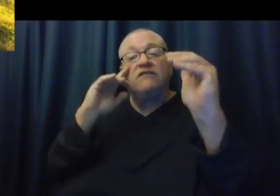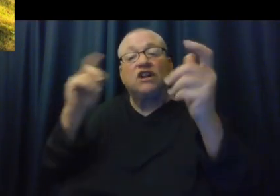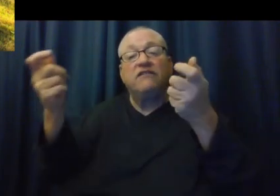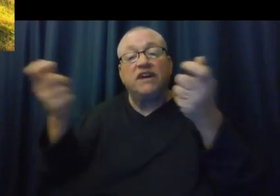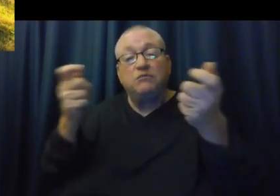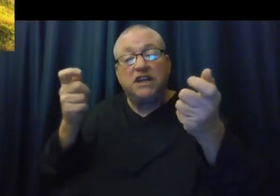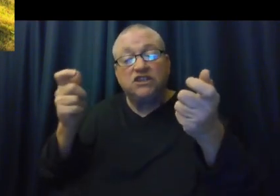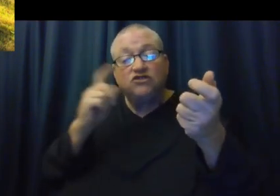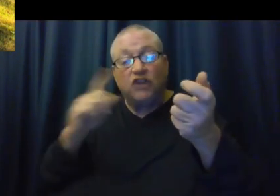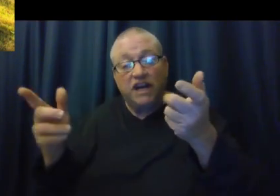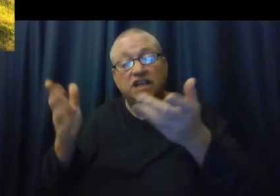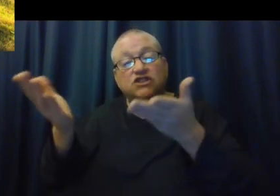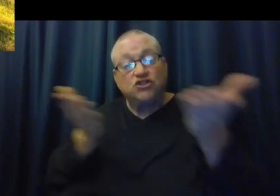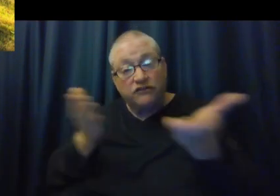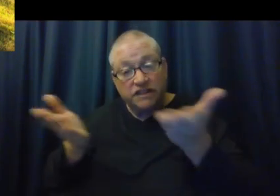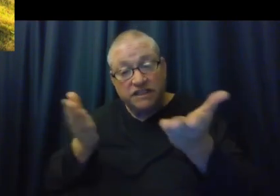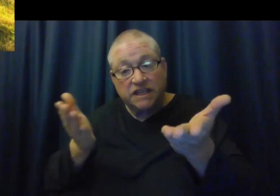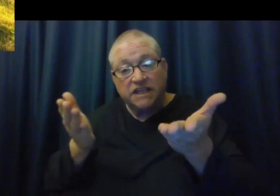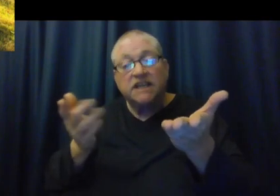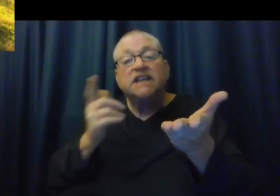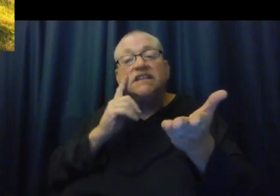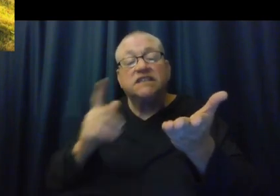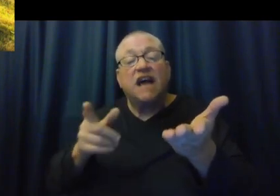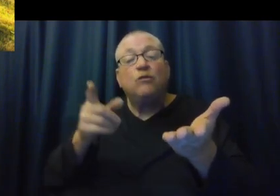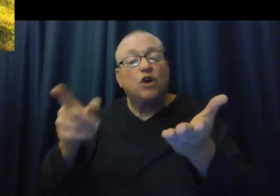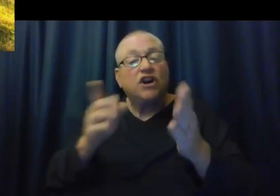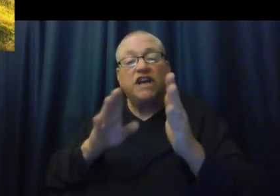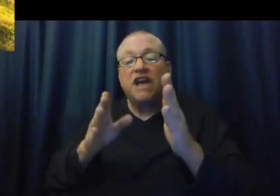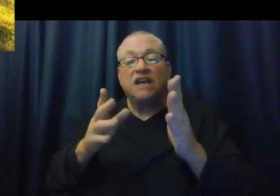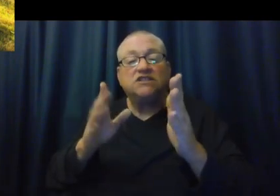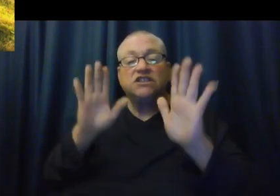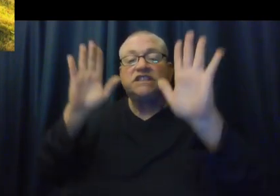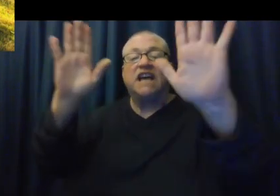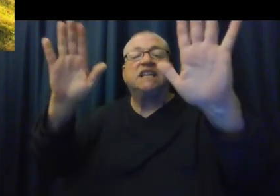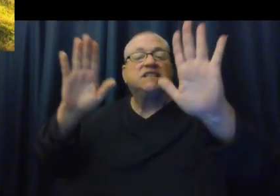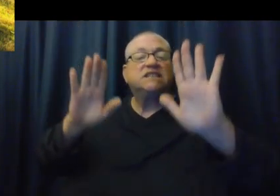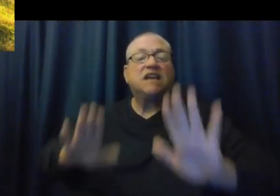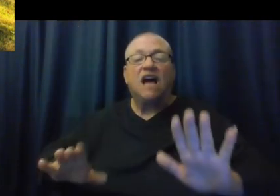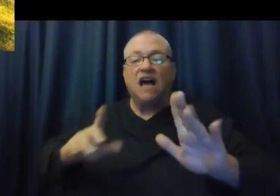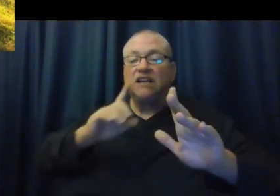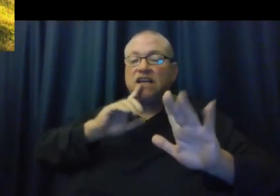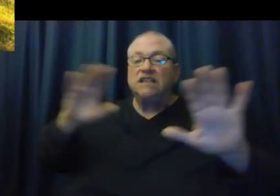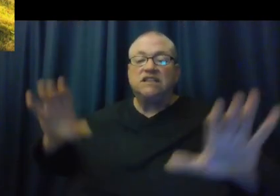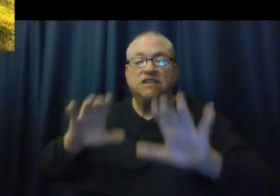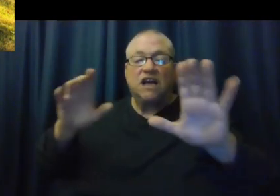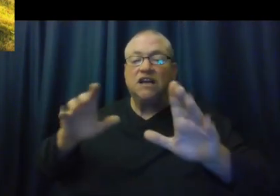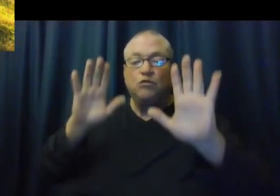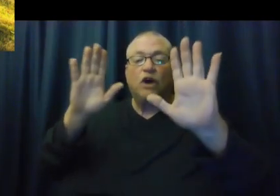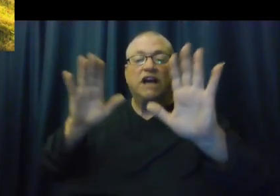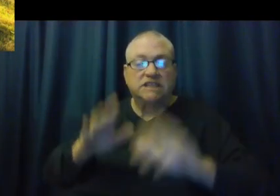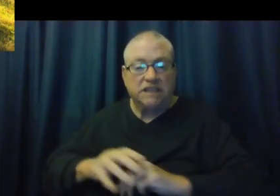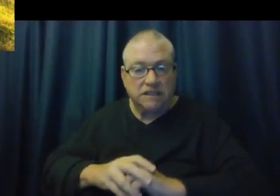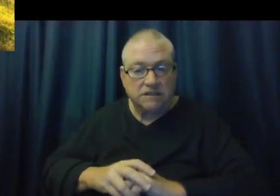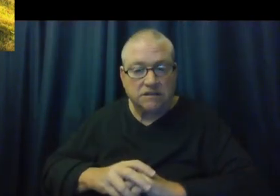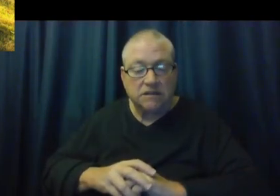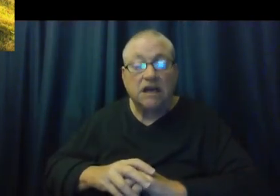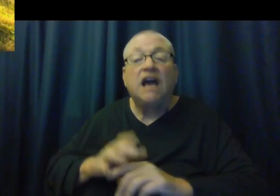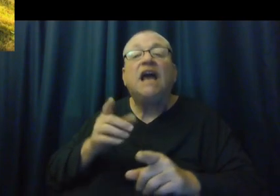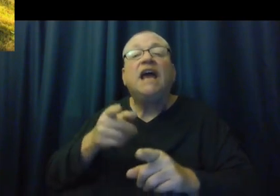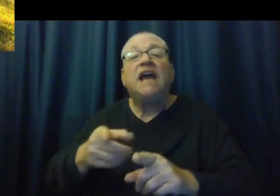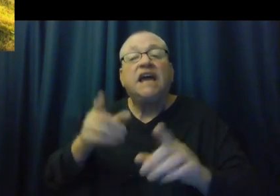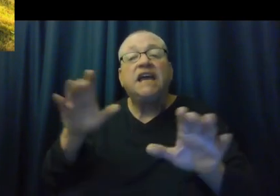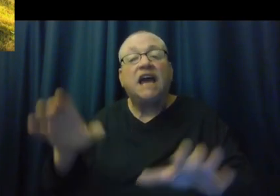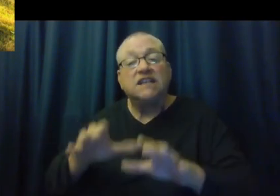of administrative responsibilities in which he has both excelled and exceeded expectations. He continually